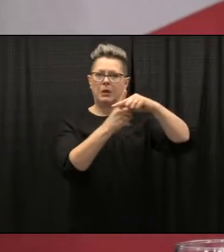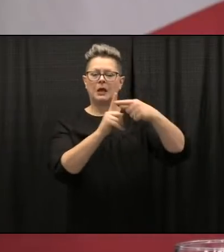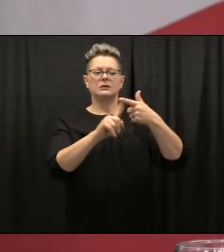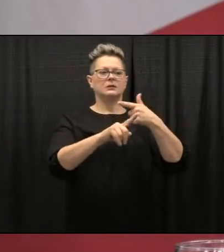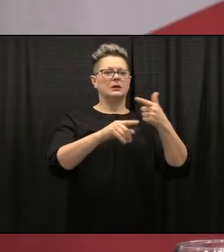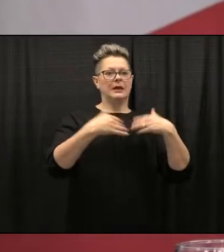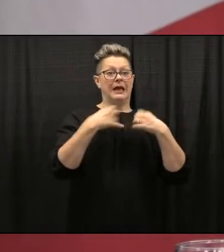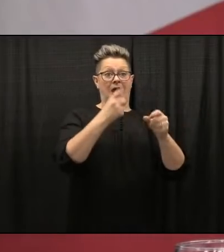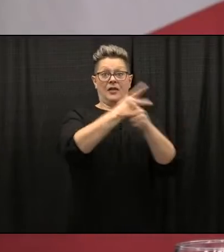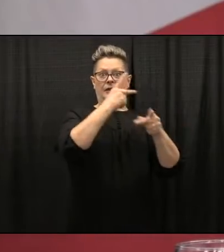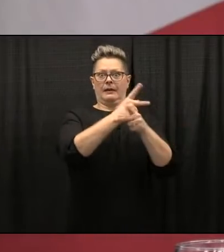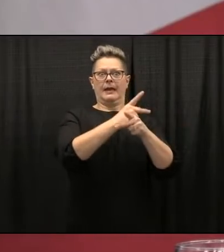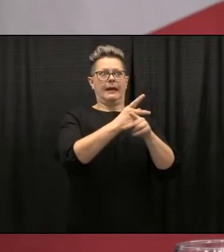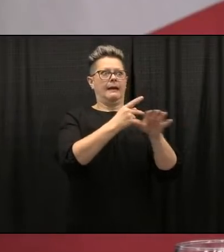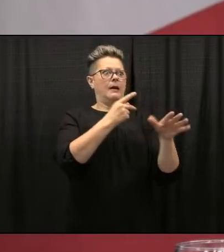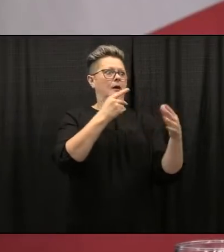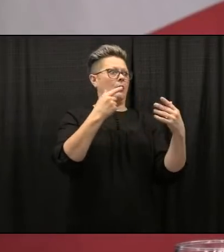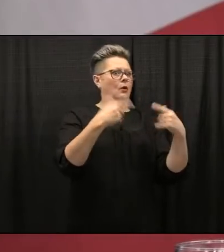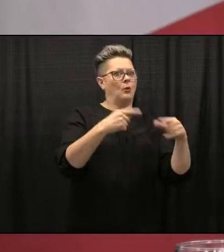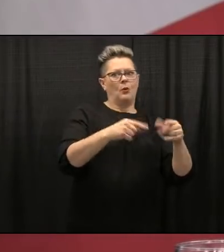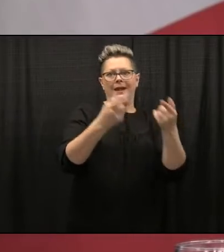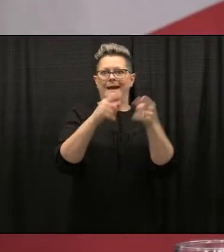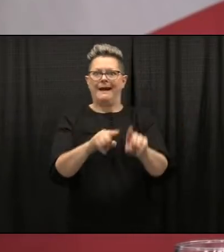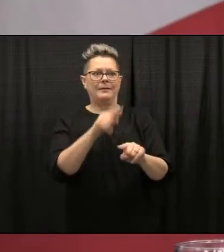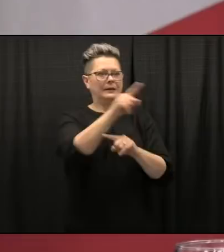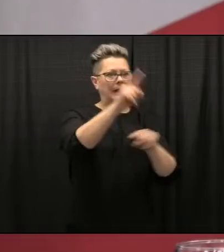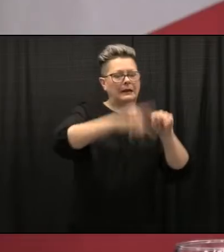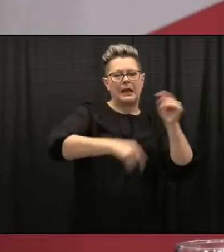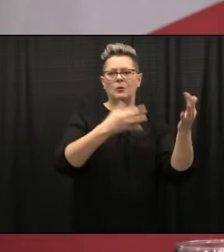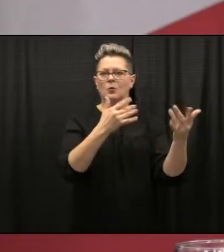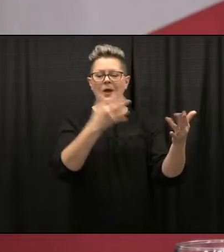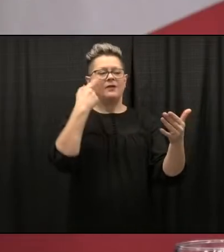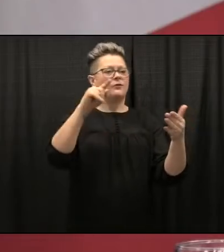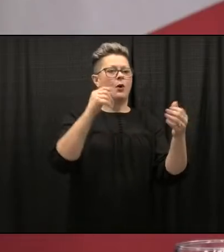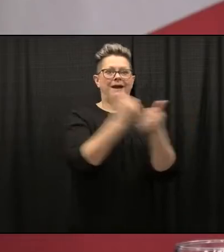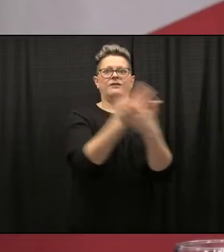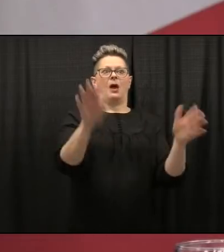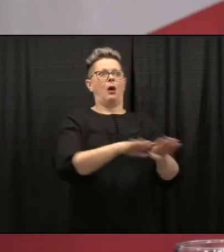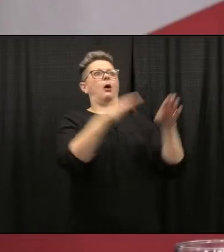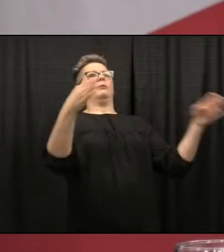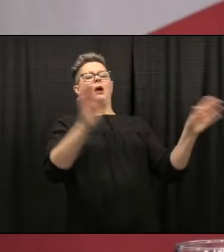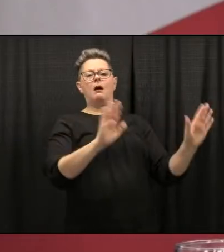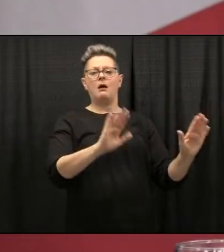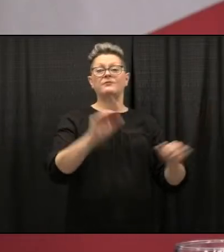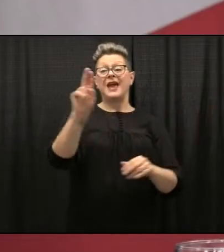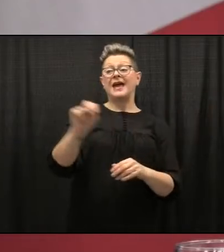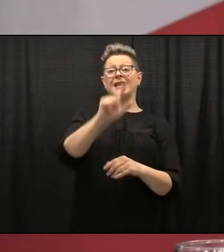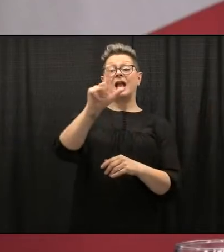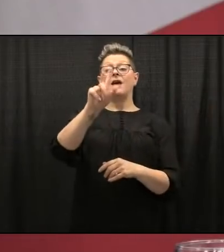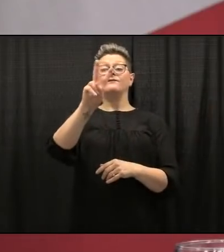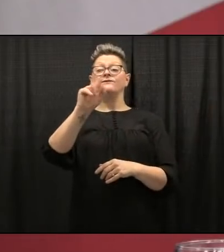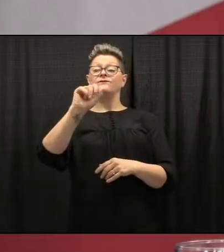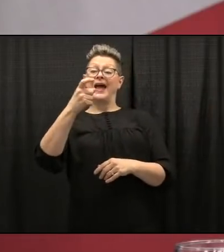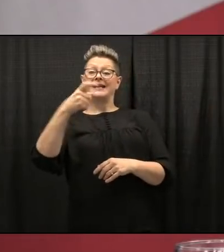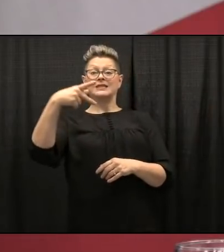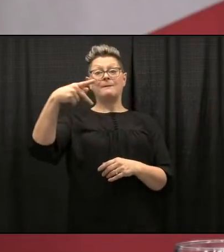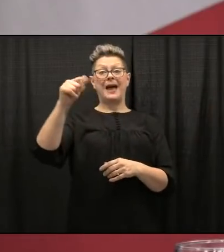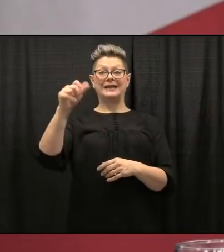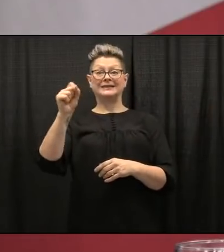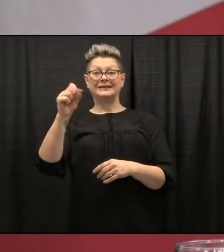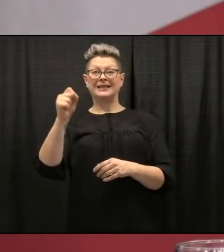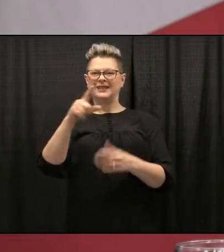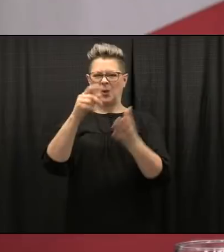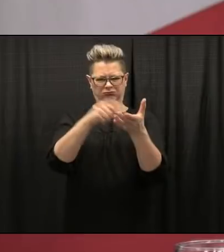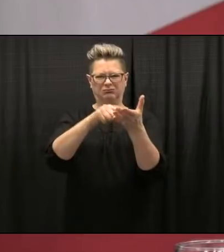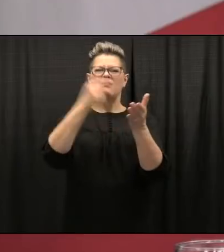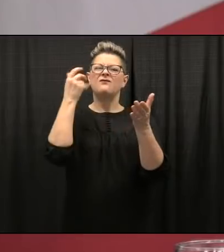deliver healthcare services to people who cannot wait. NL VaxPass saw some alterations this last